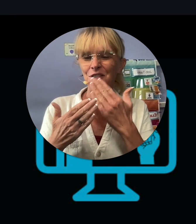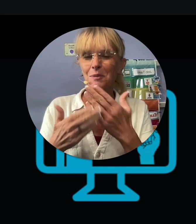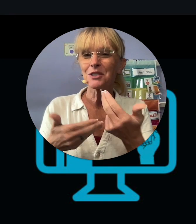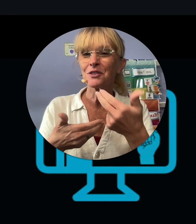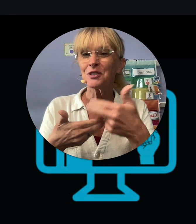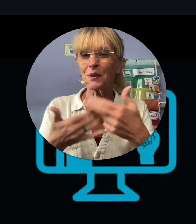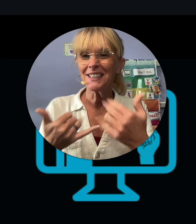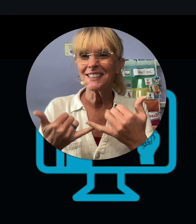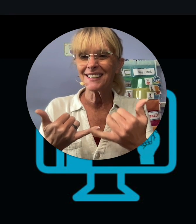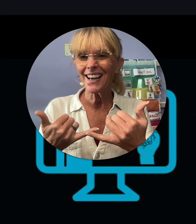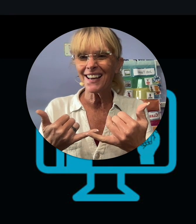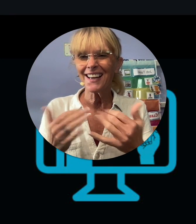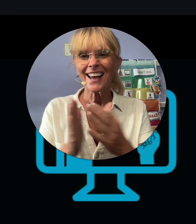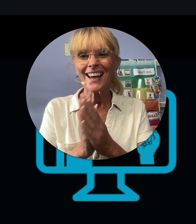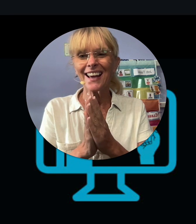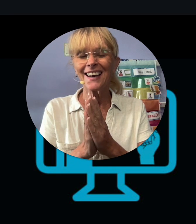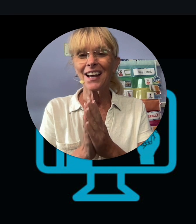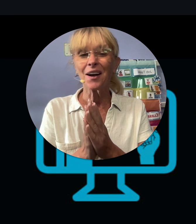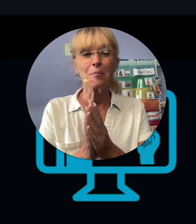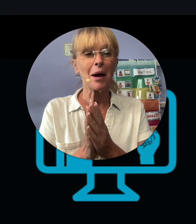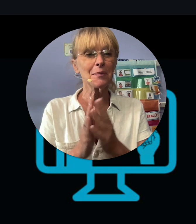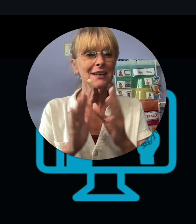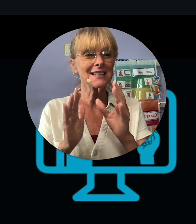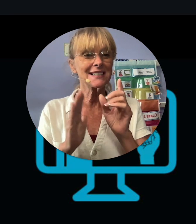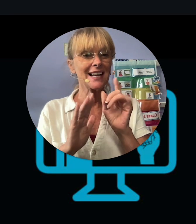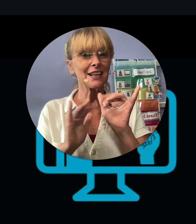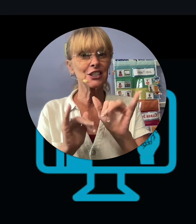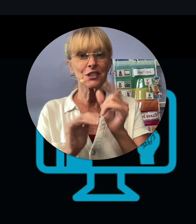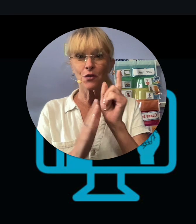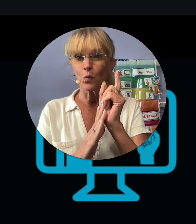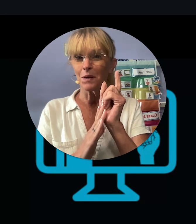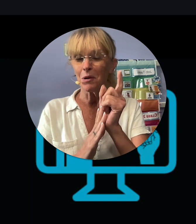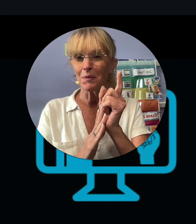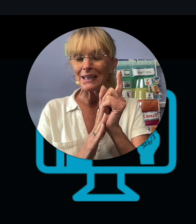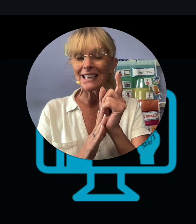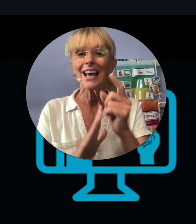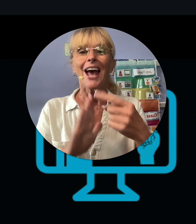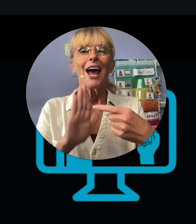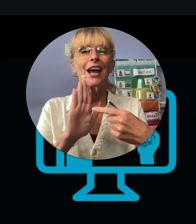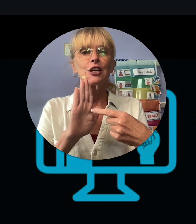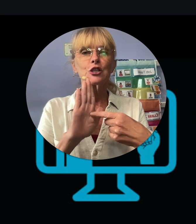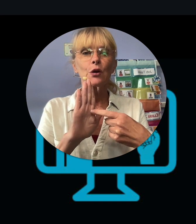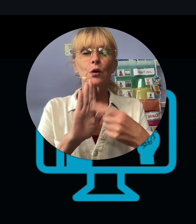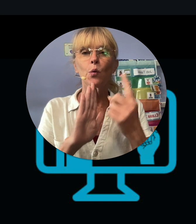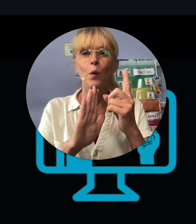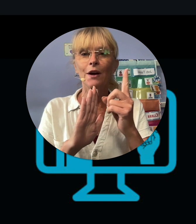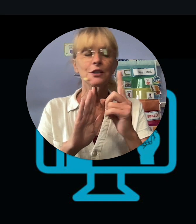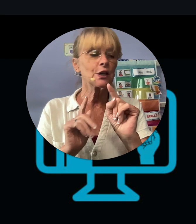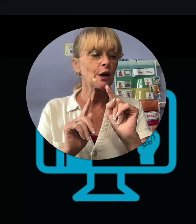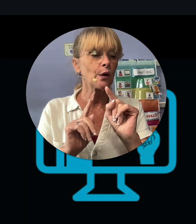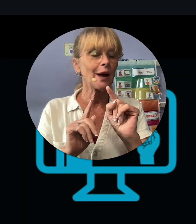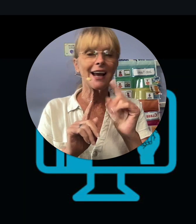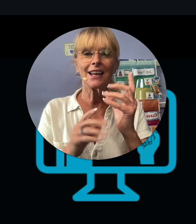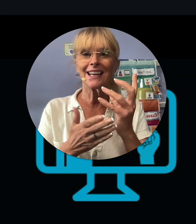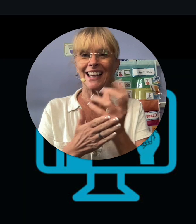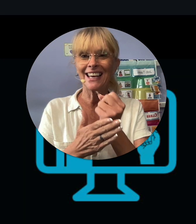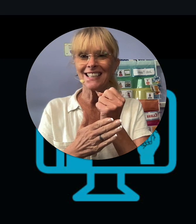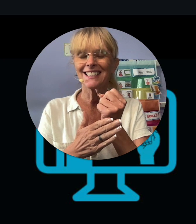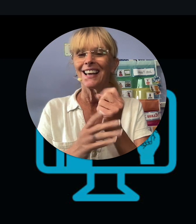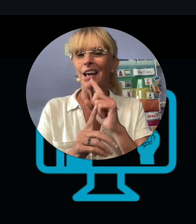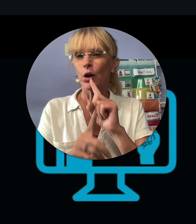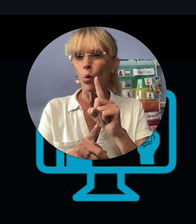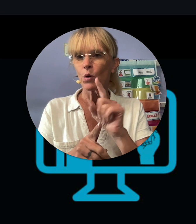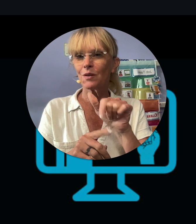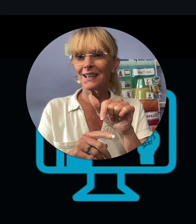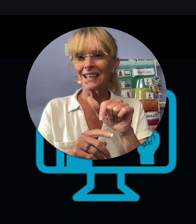Thank you so much for joining today, and I'm going to stay just for one more minute and show you where to go and